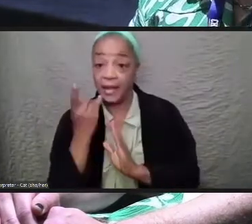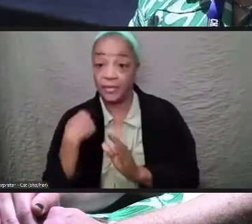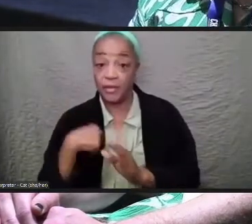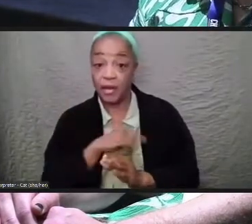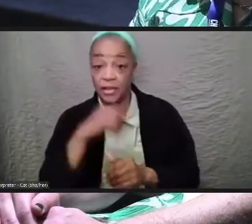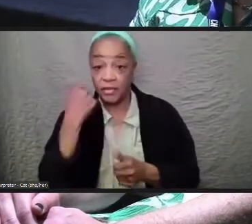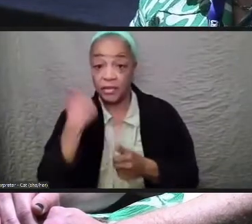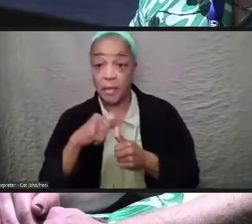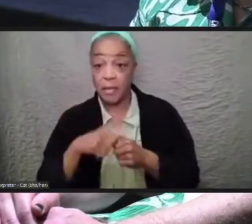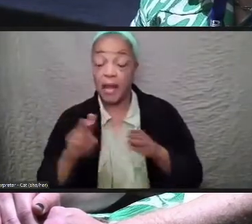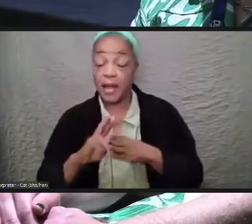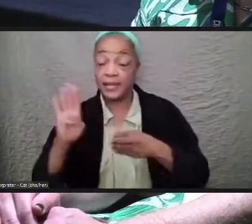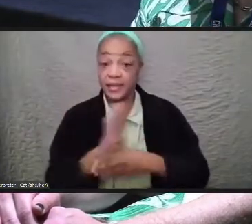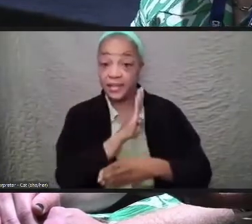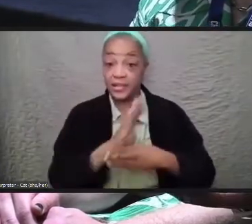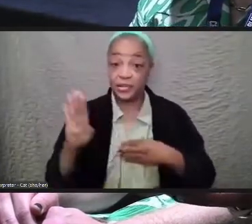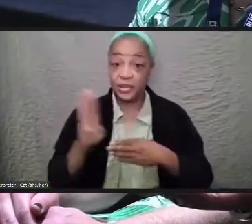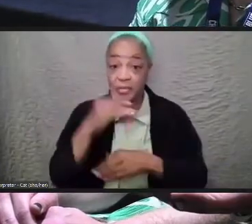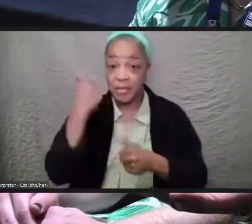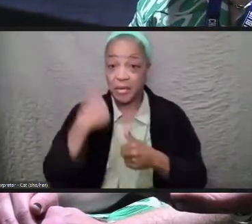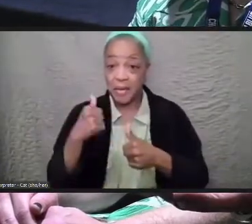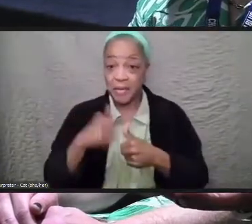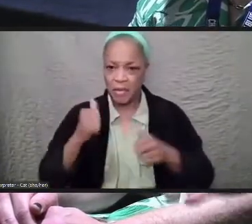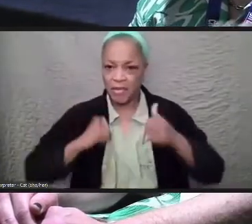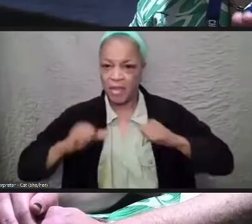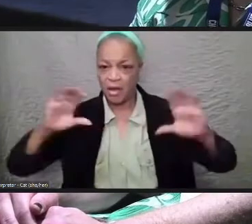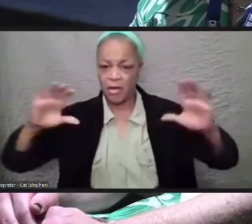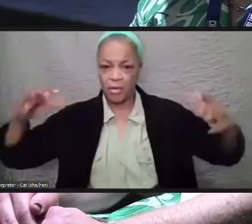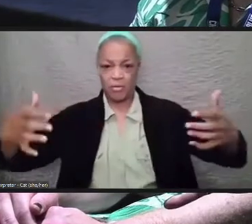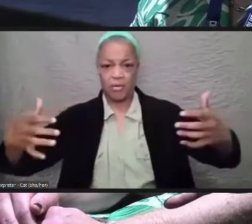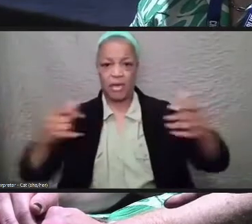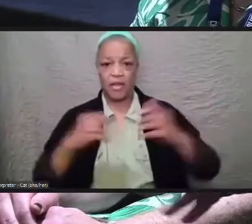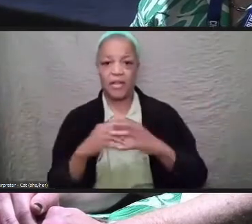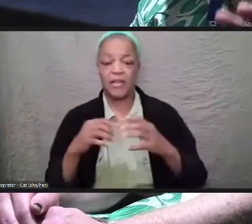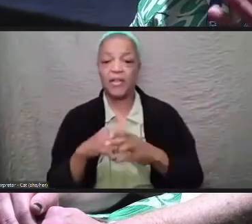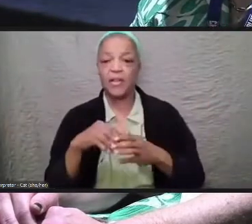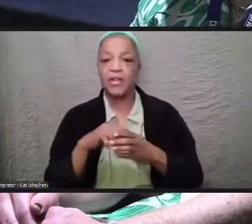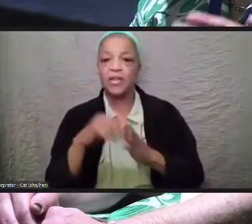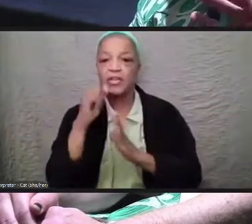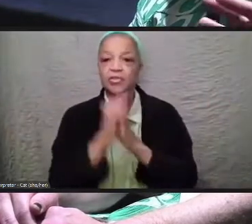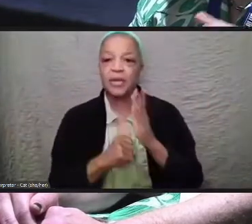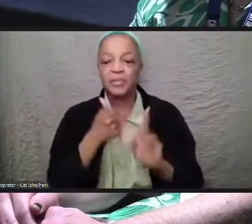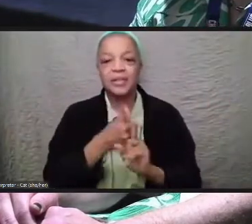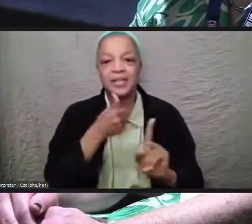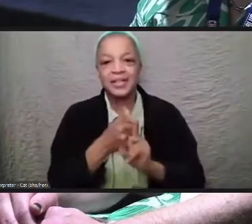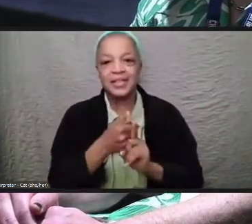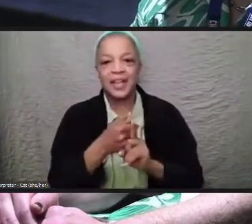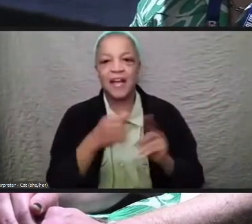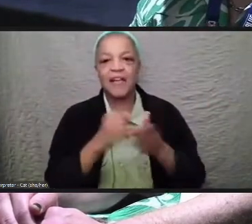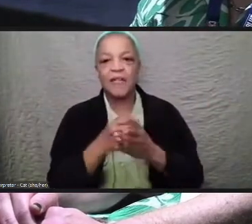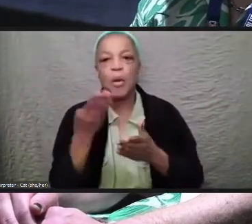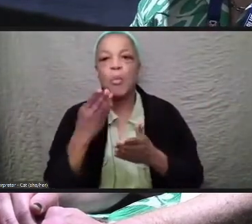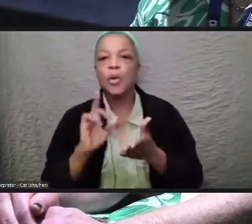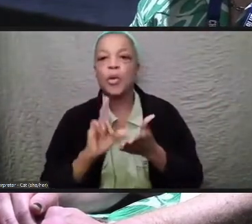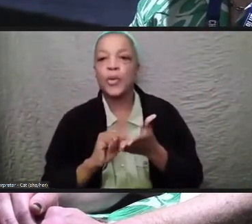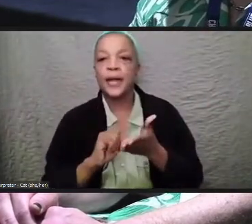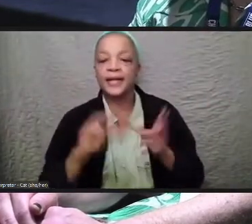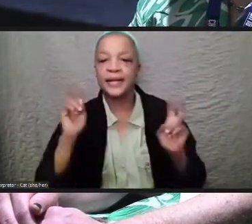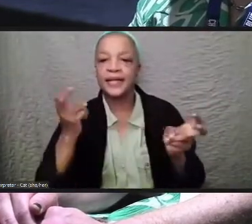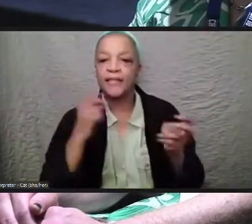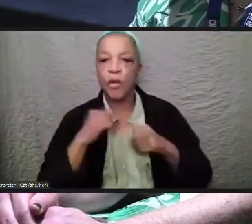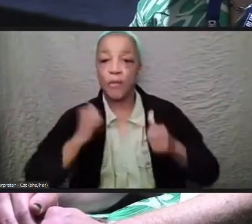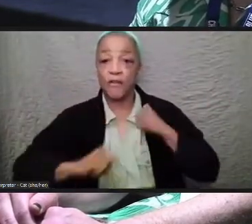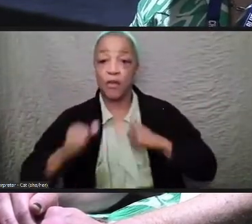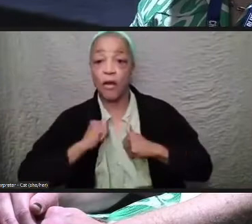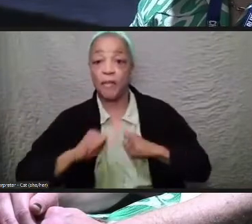an industry is that the script is a blueprint for a performance event to be manifested